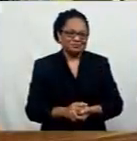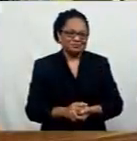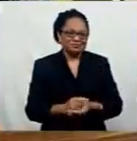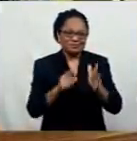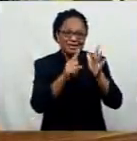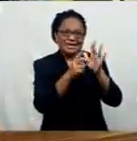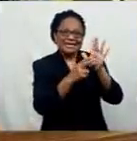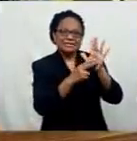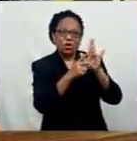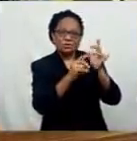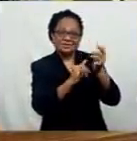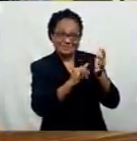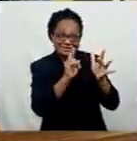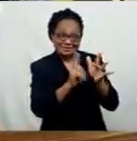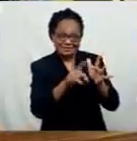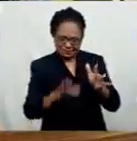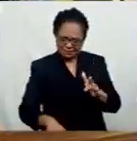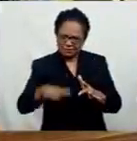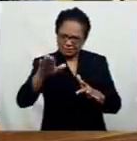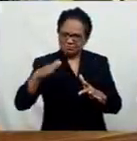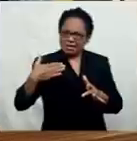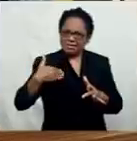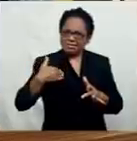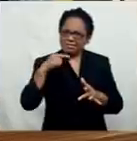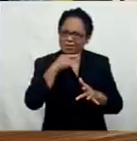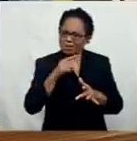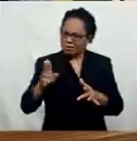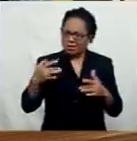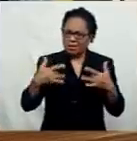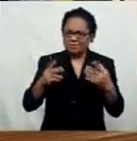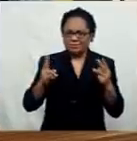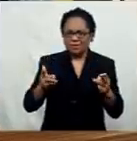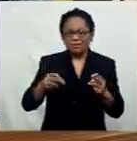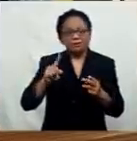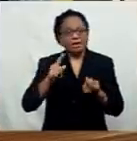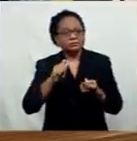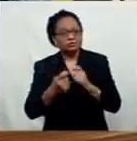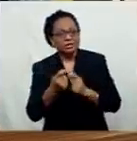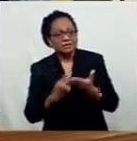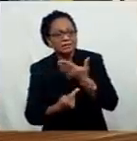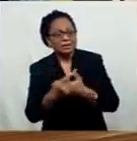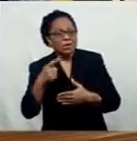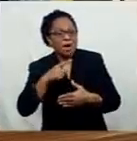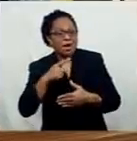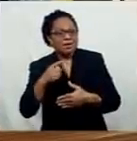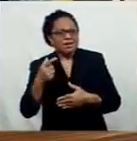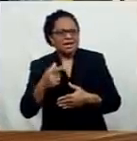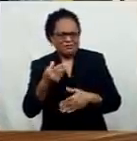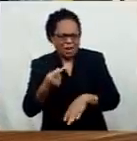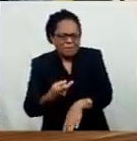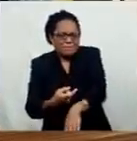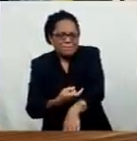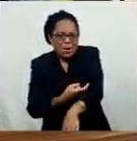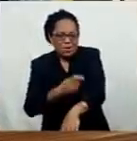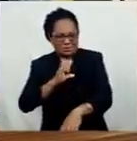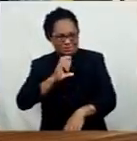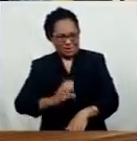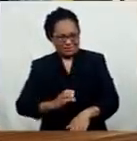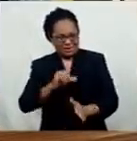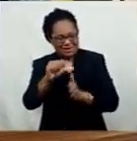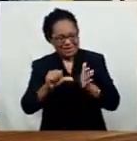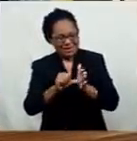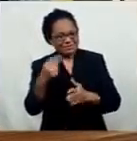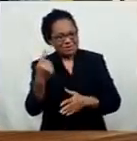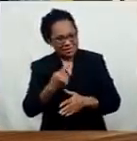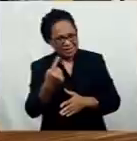Inosi Matea grew up a healthy boy living a normal life, but that all changed when he was diagnosed with bone cancer at the age of 11